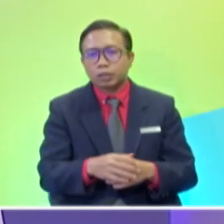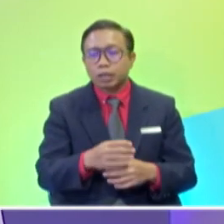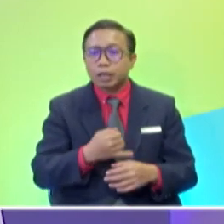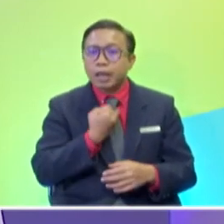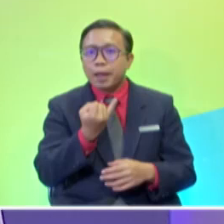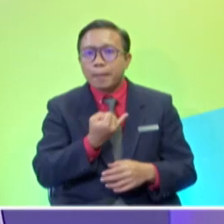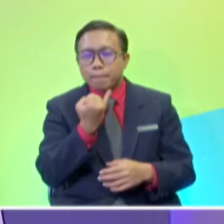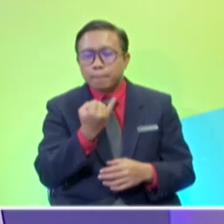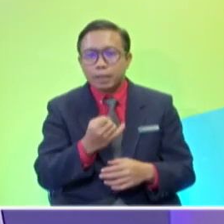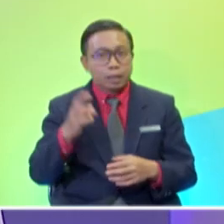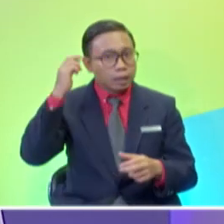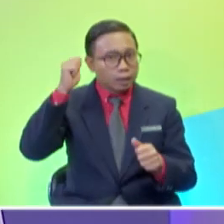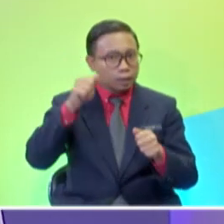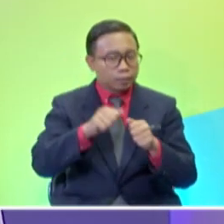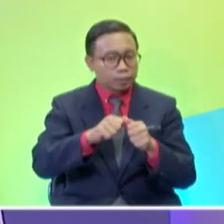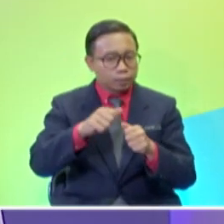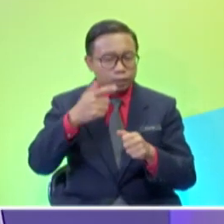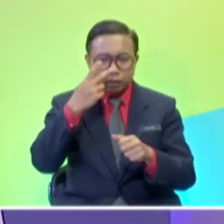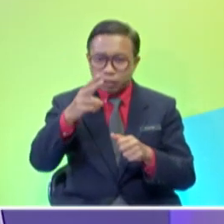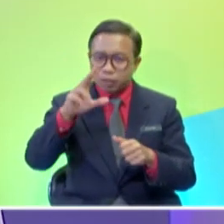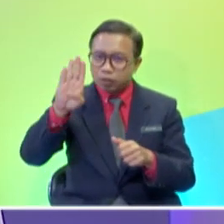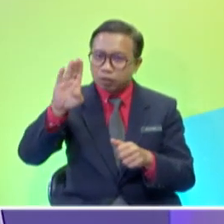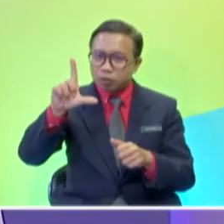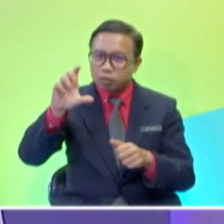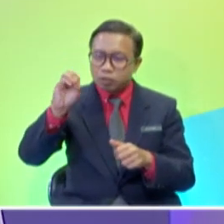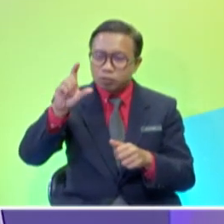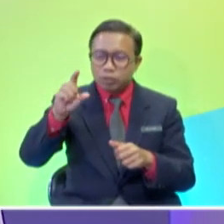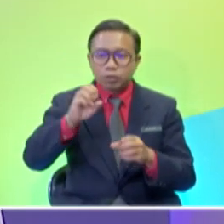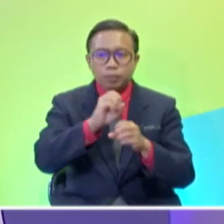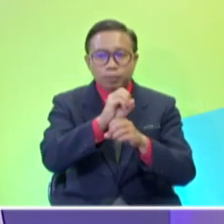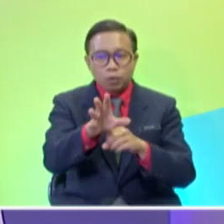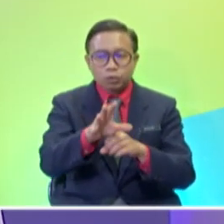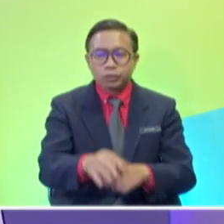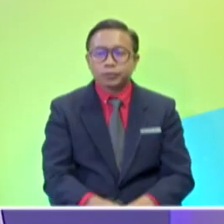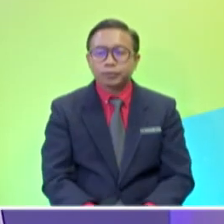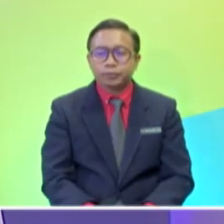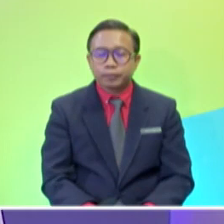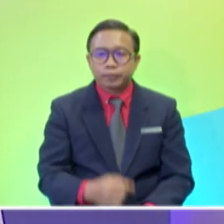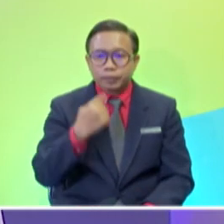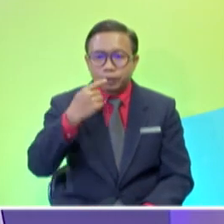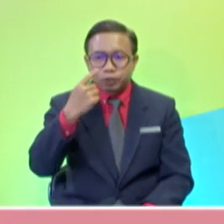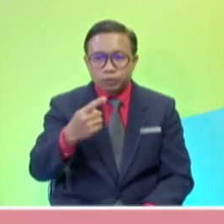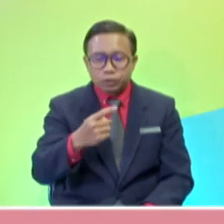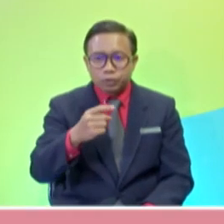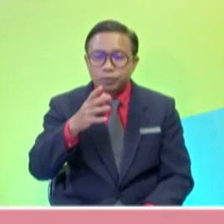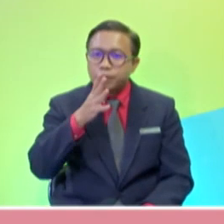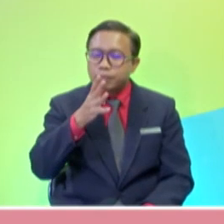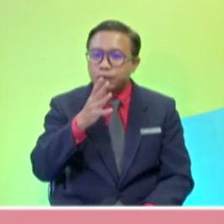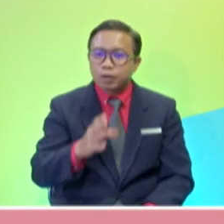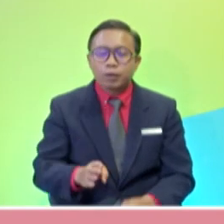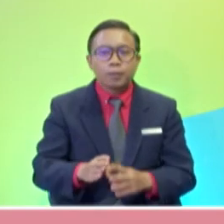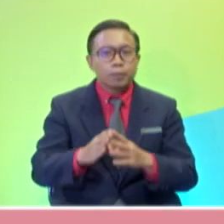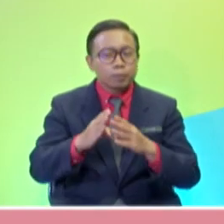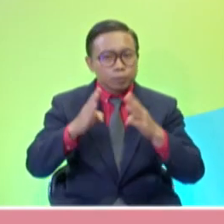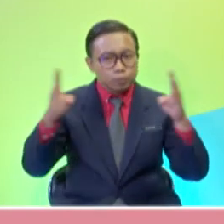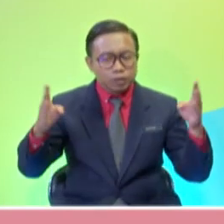about it. Remember, if you look at the blog post, the girl who wrote the blog post said that Mum was a bit scared.